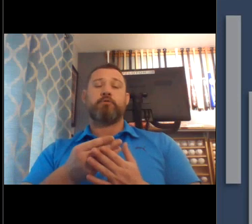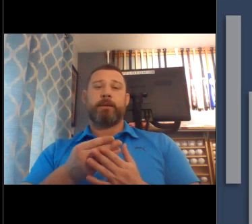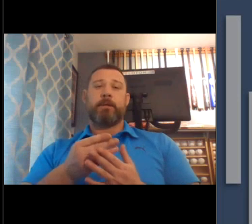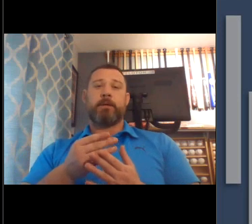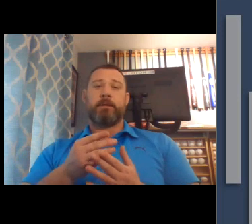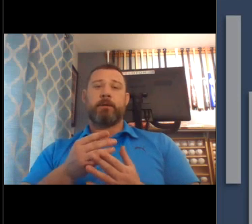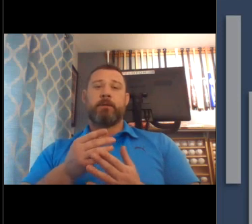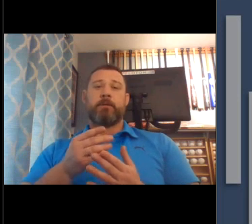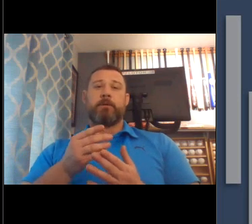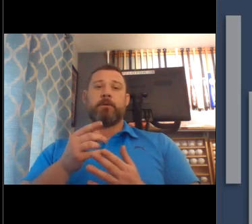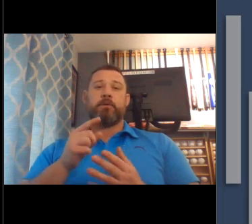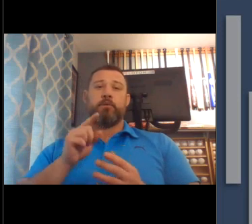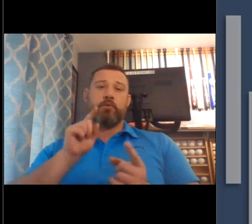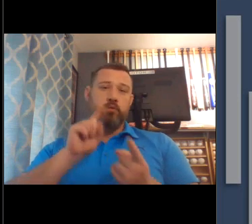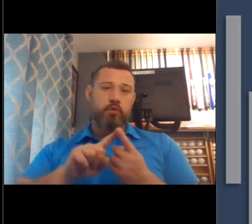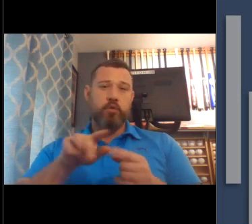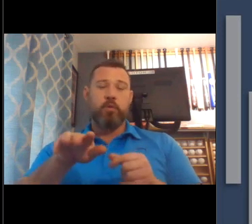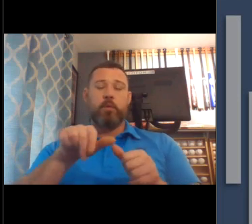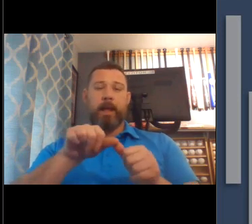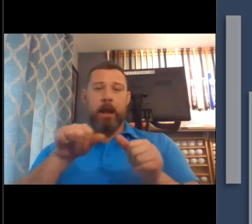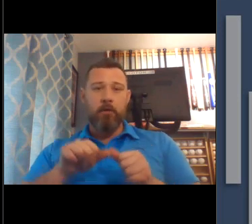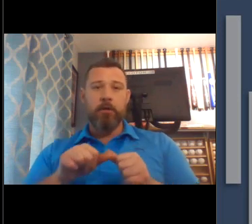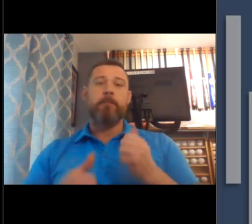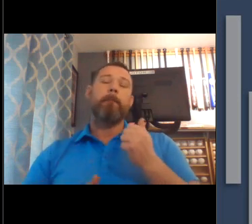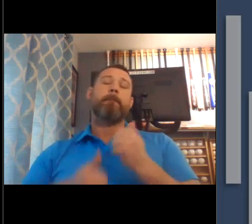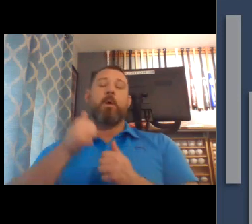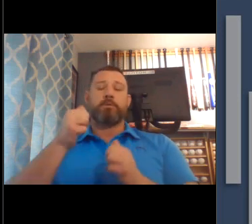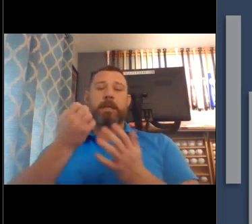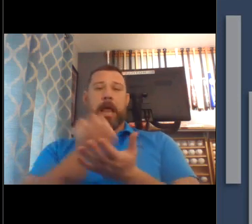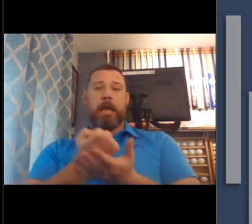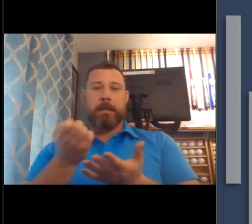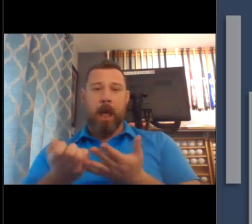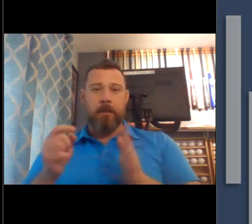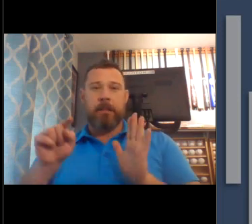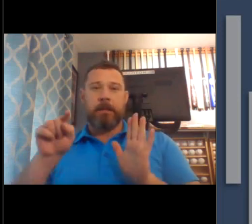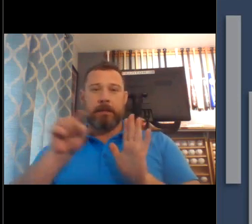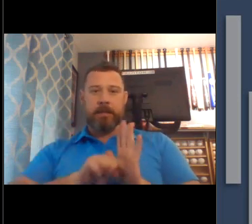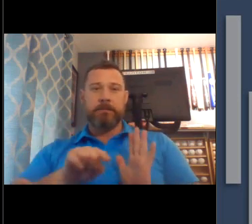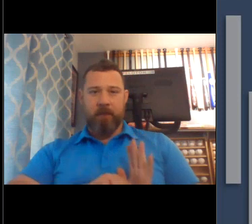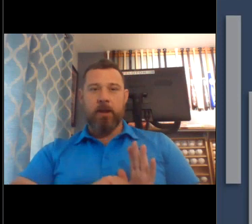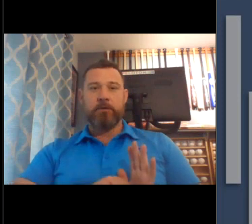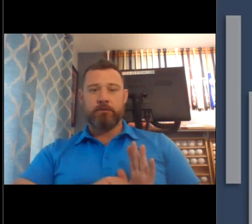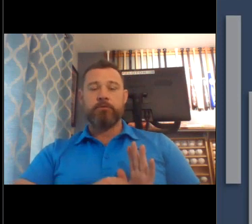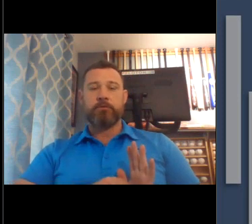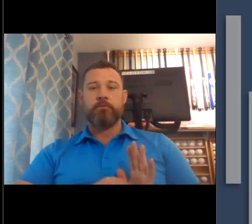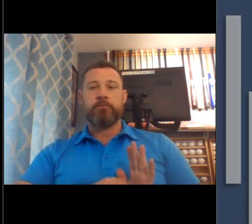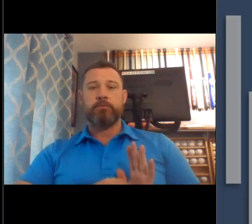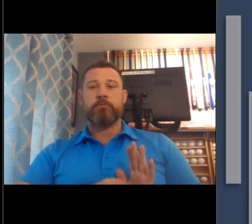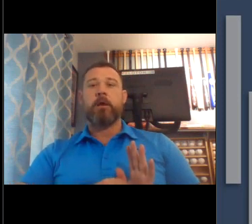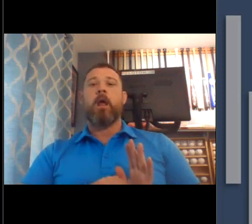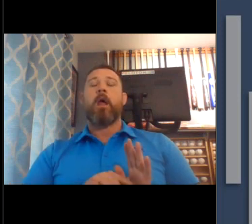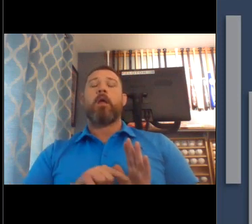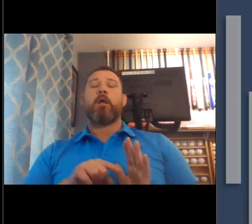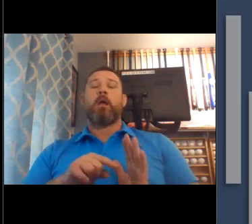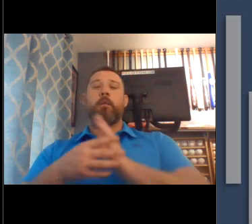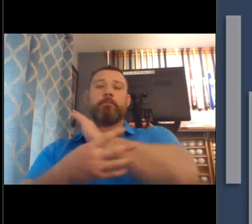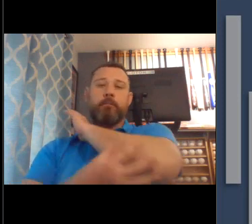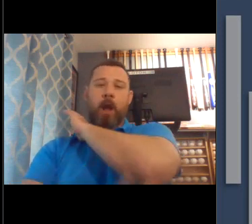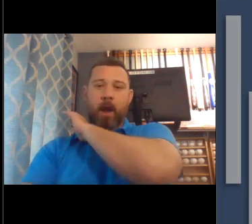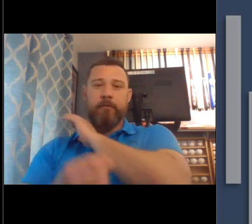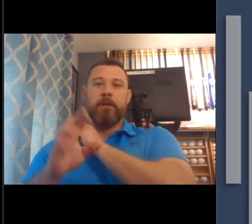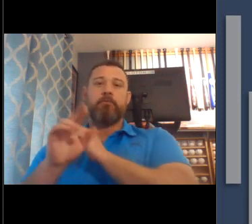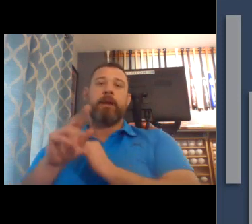to areas that were the most economically disadvantaged. And look, the poverty rates in the air quality basin in the